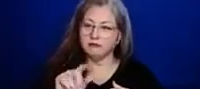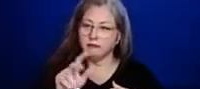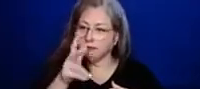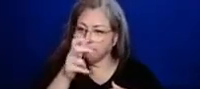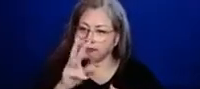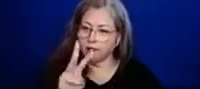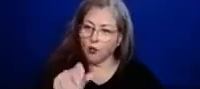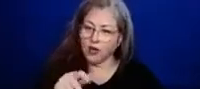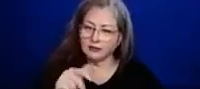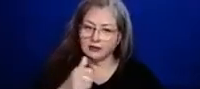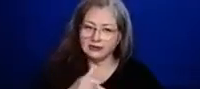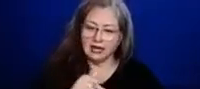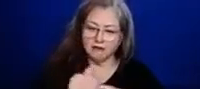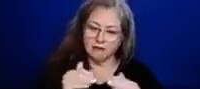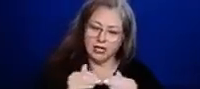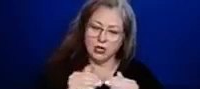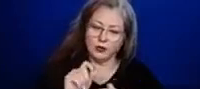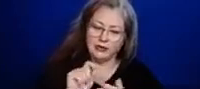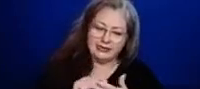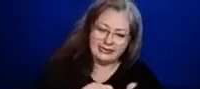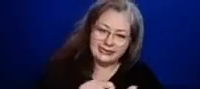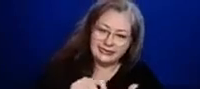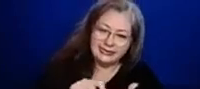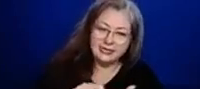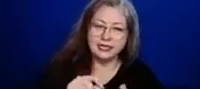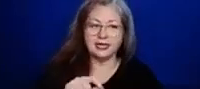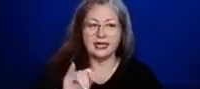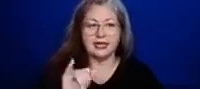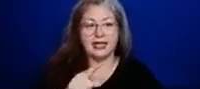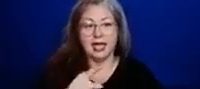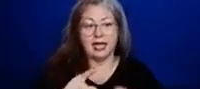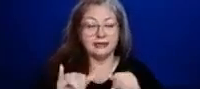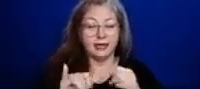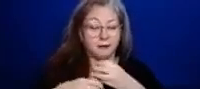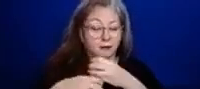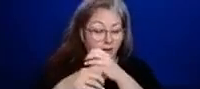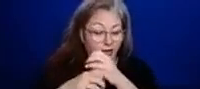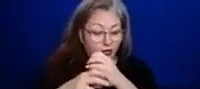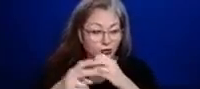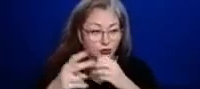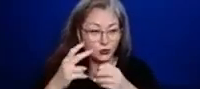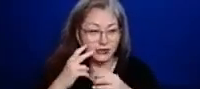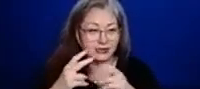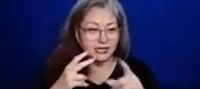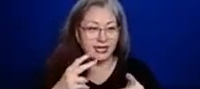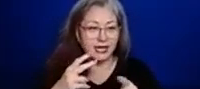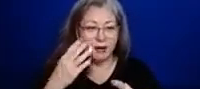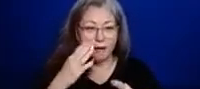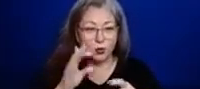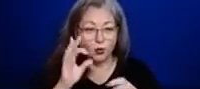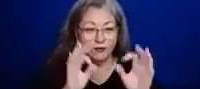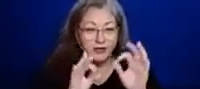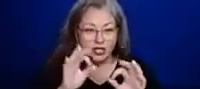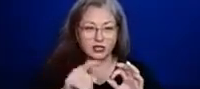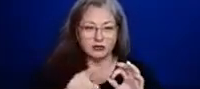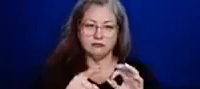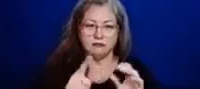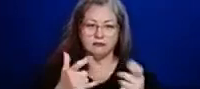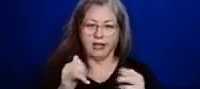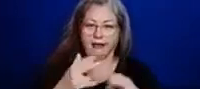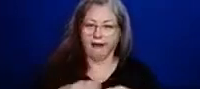seeds, and that these microscope blue figures are also eggs,